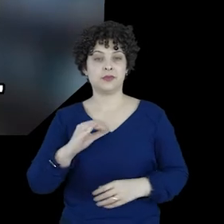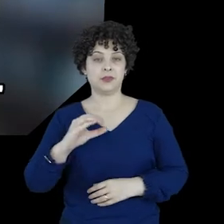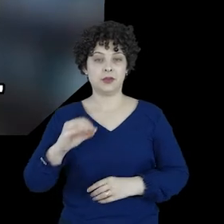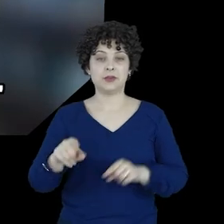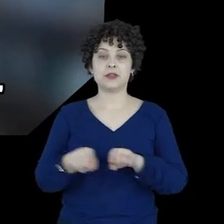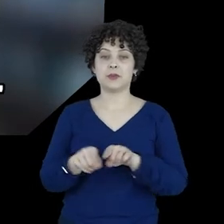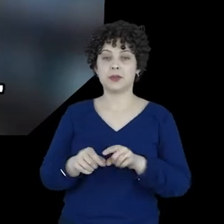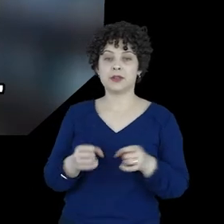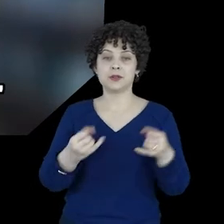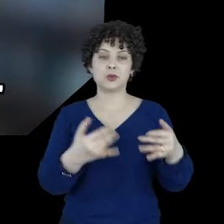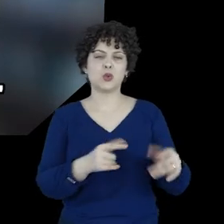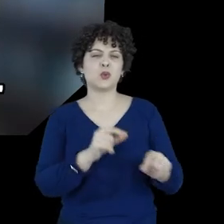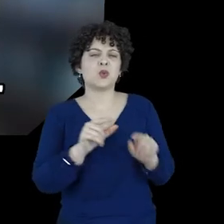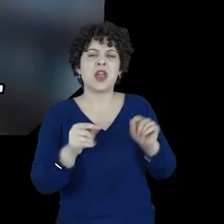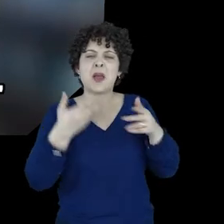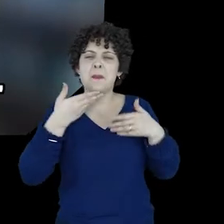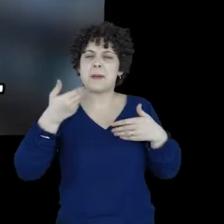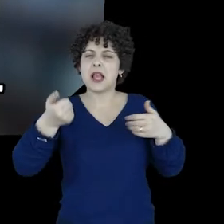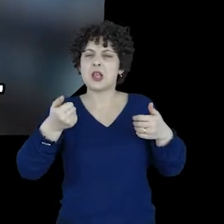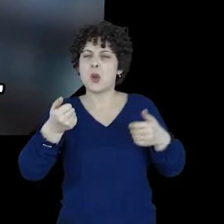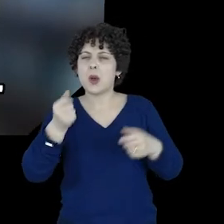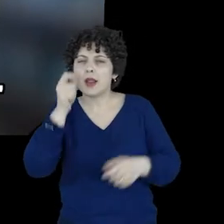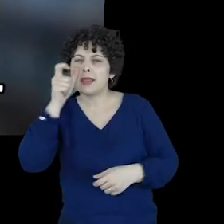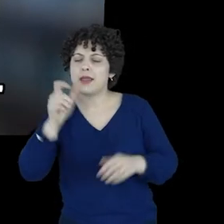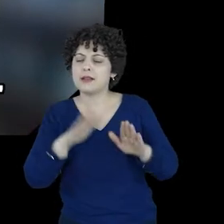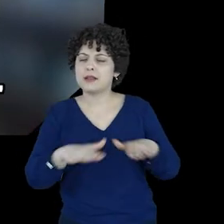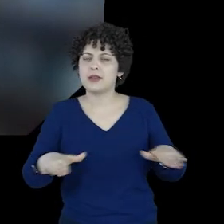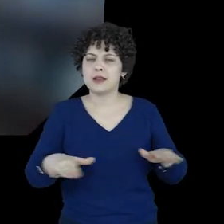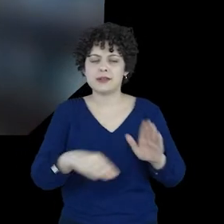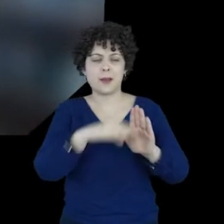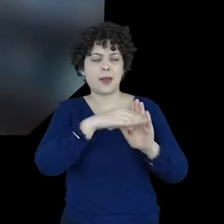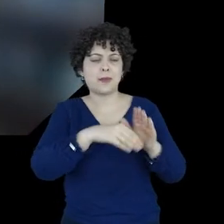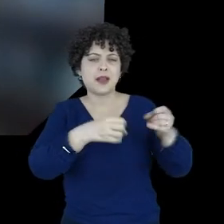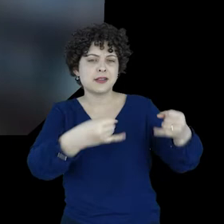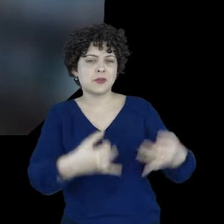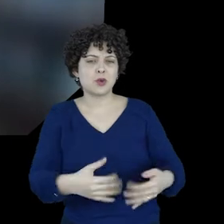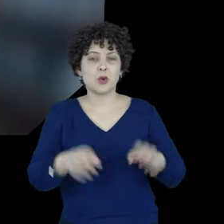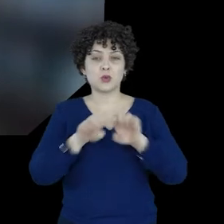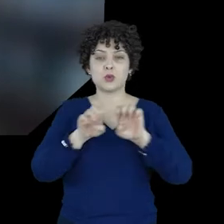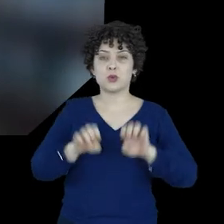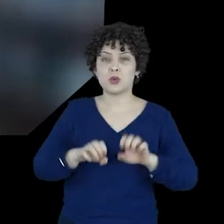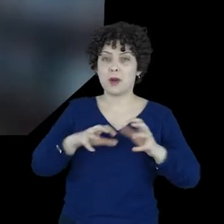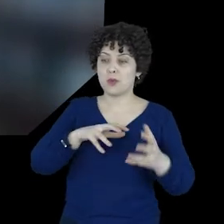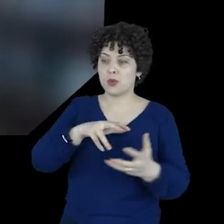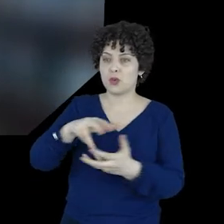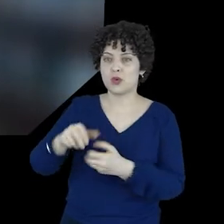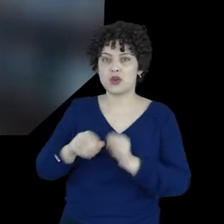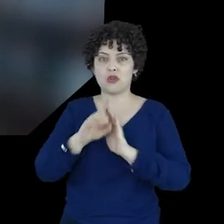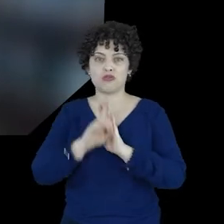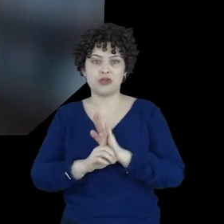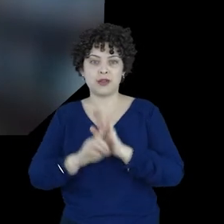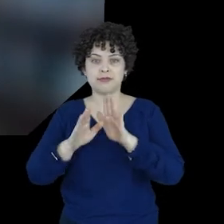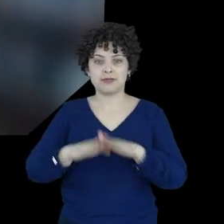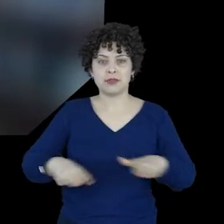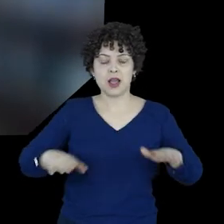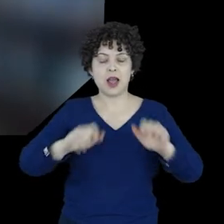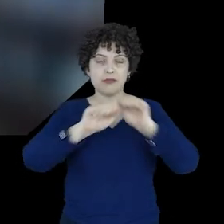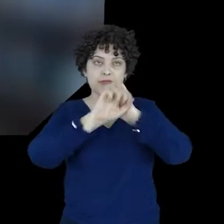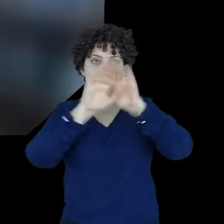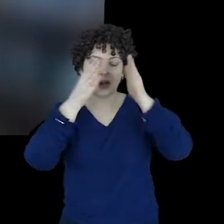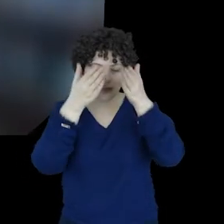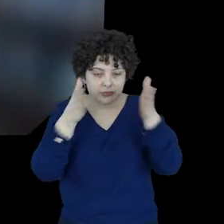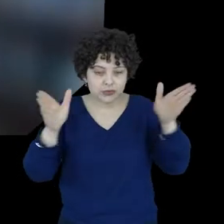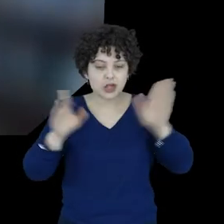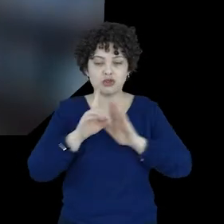ICO has also explained what the best interests of the child means within an international child rights framework, helping to create a